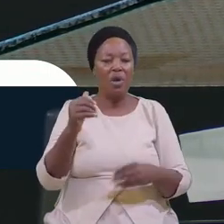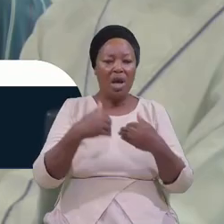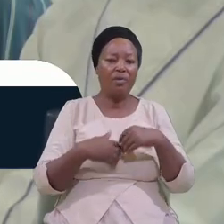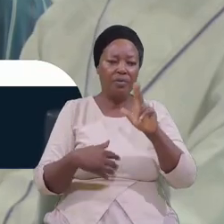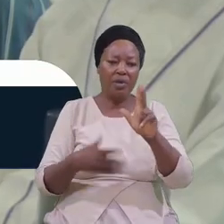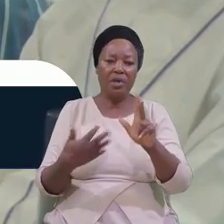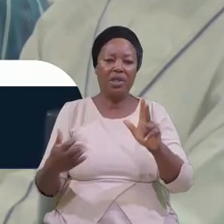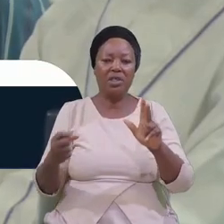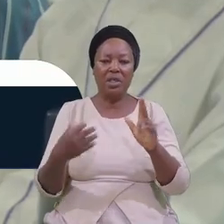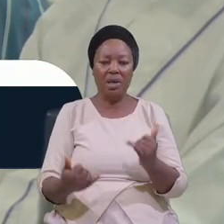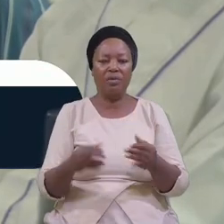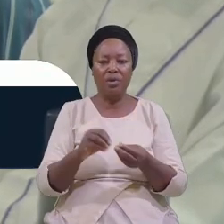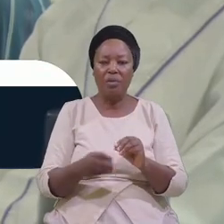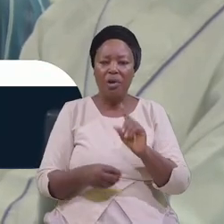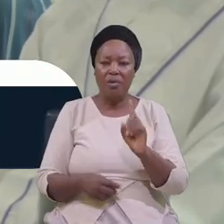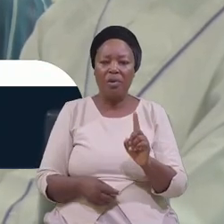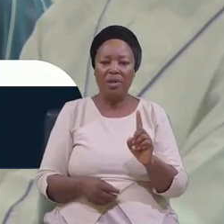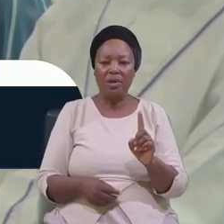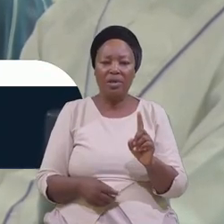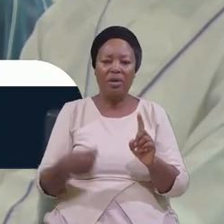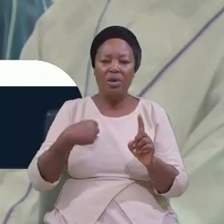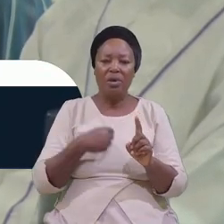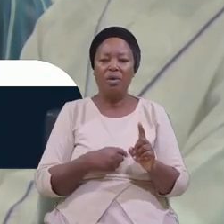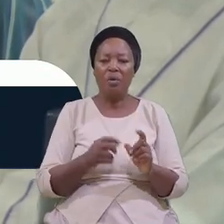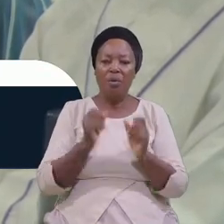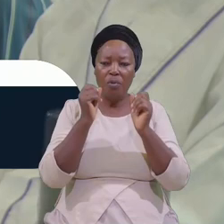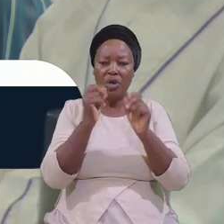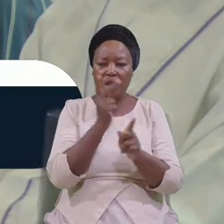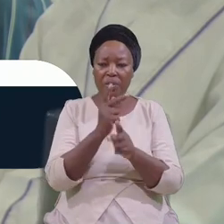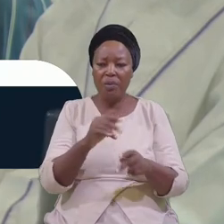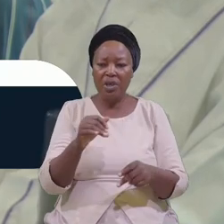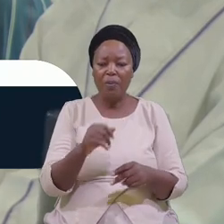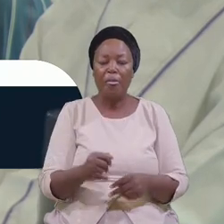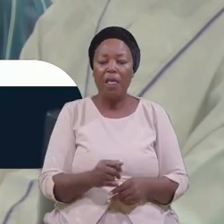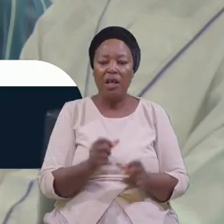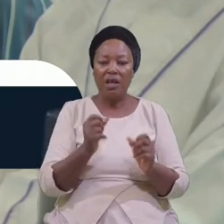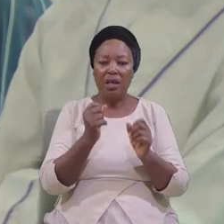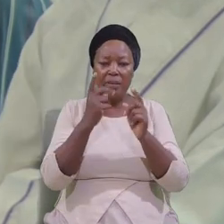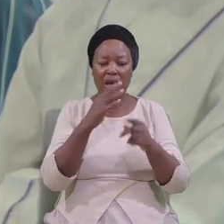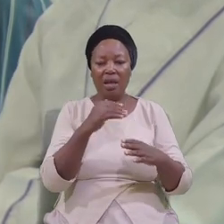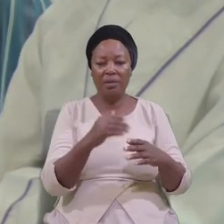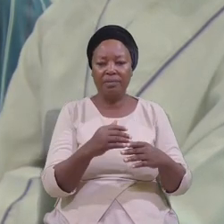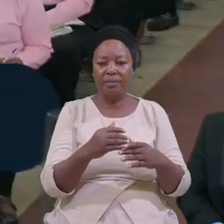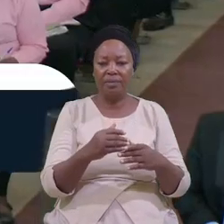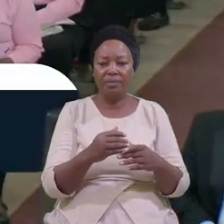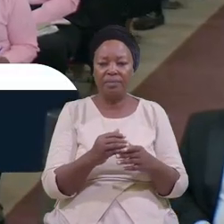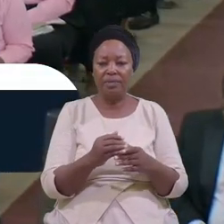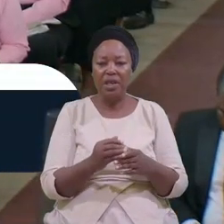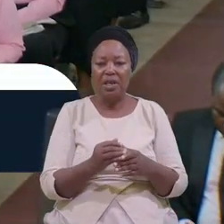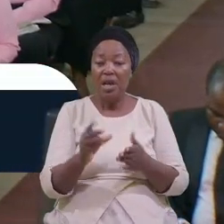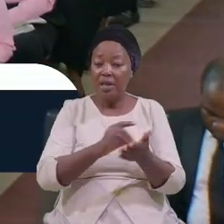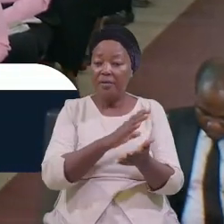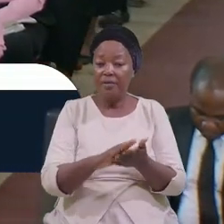we're looking at. Number one, we're looking at the precept and provision in the Passover. In